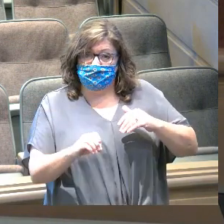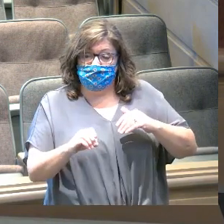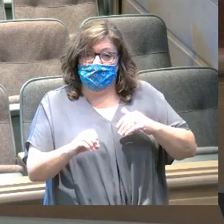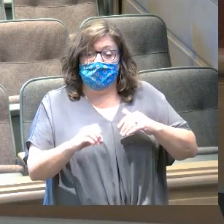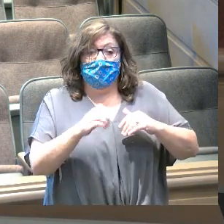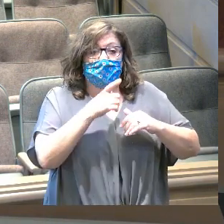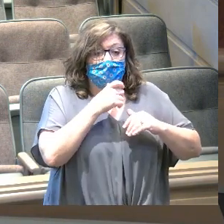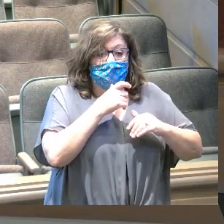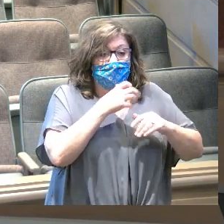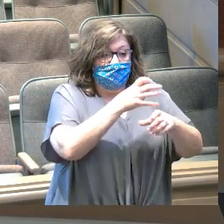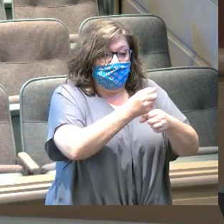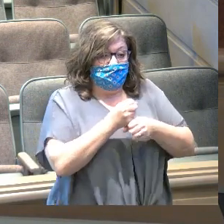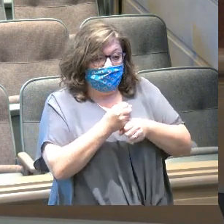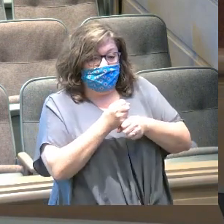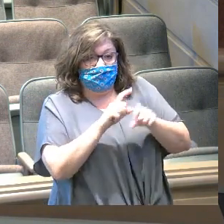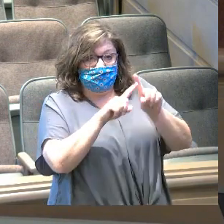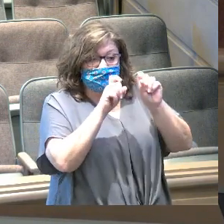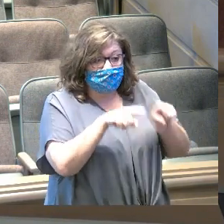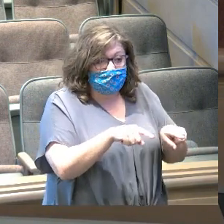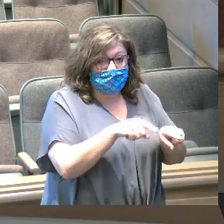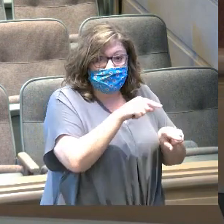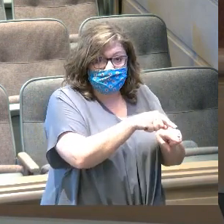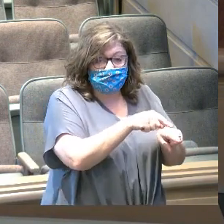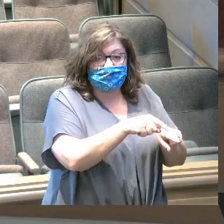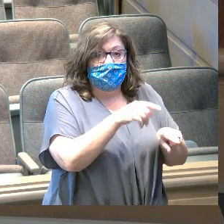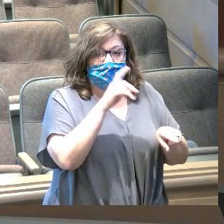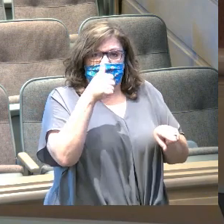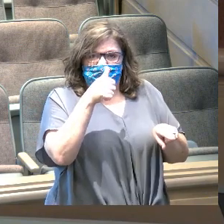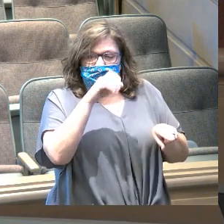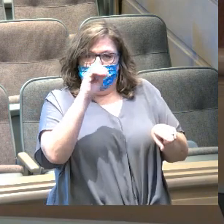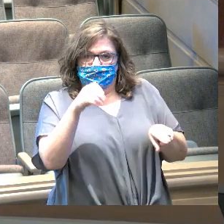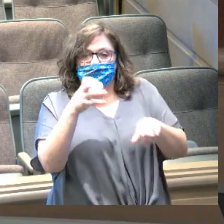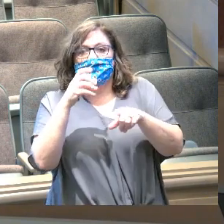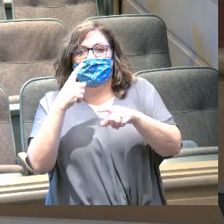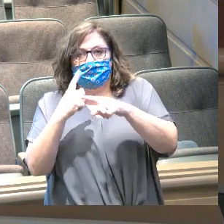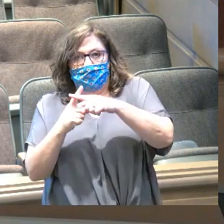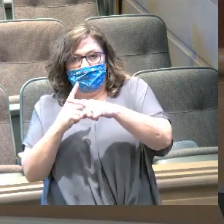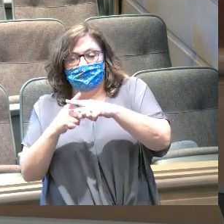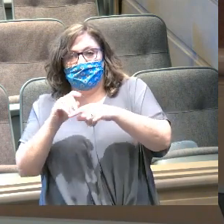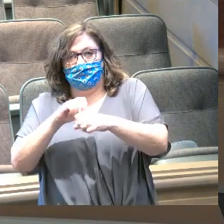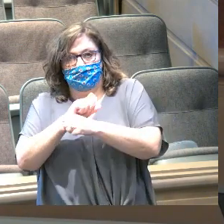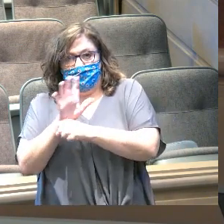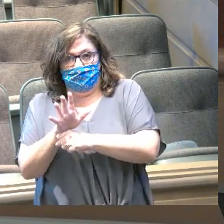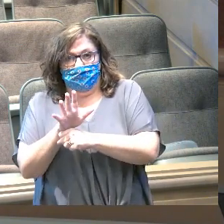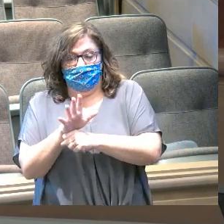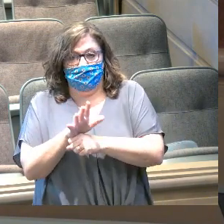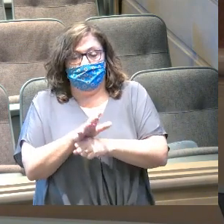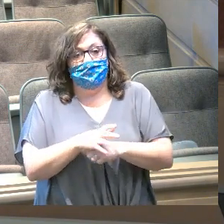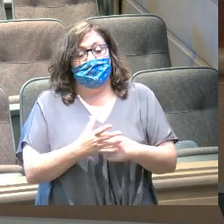testing positive. That's also a matter of concern, because what does it tell us?